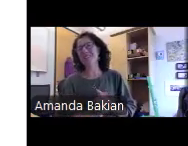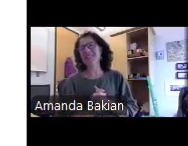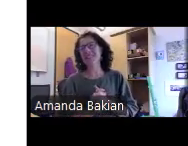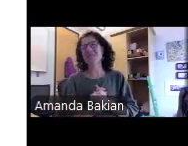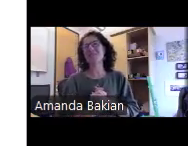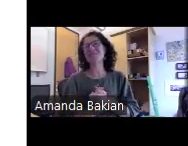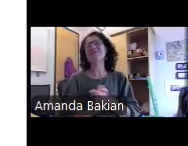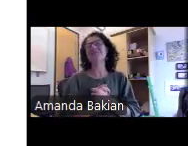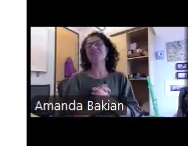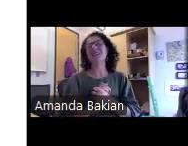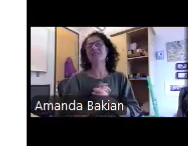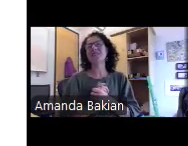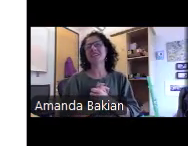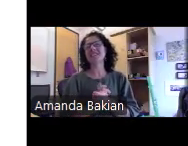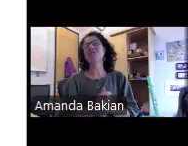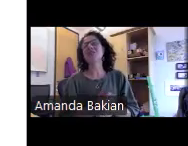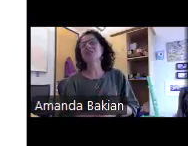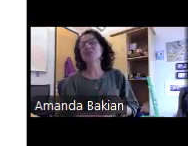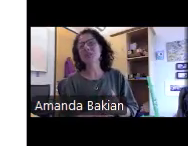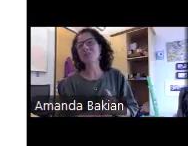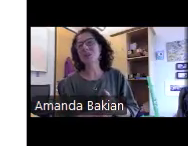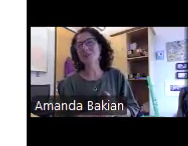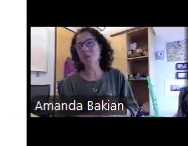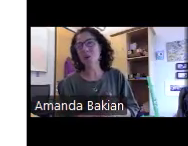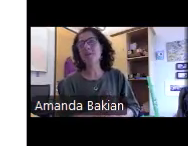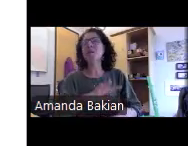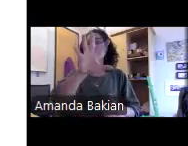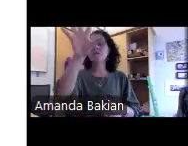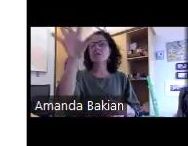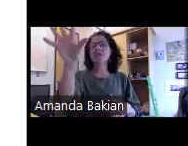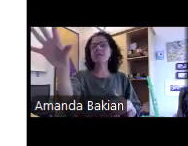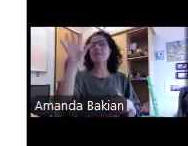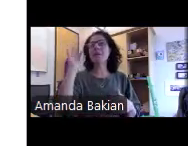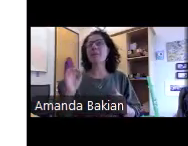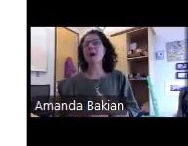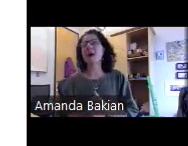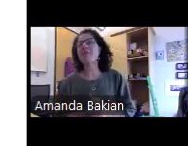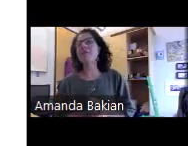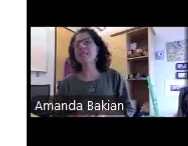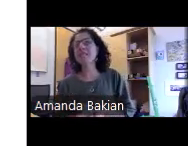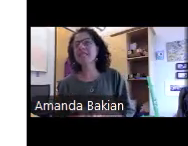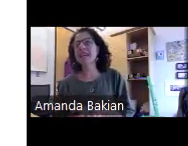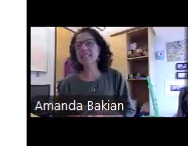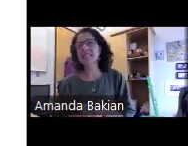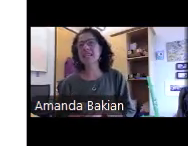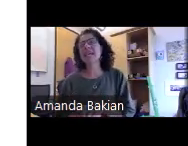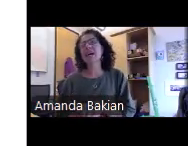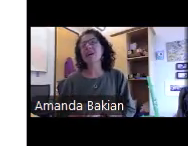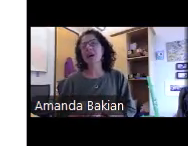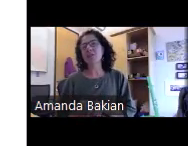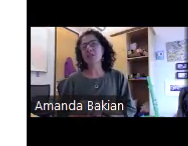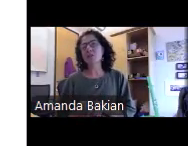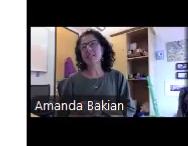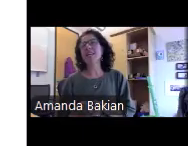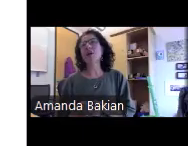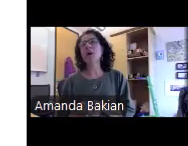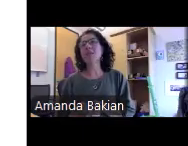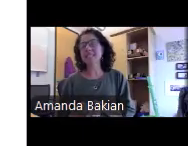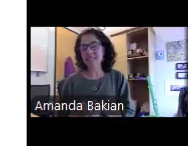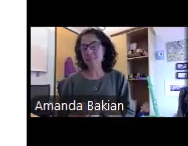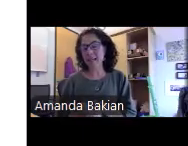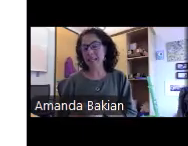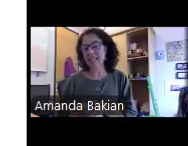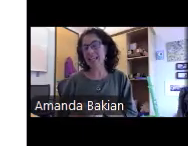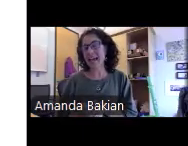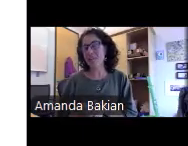now we're currently in the middle of study year 2024. So this is the map of the sites around the U.S. that